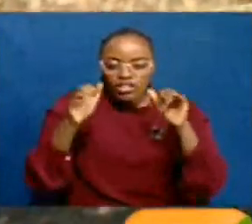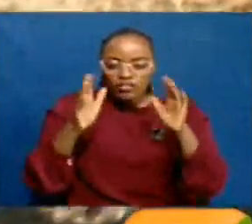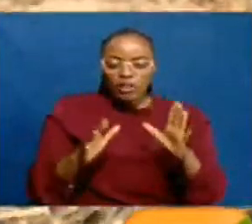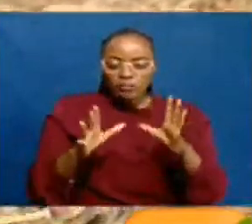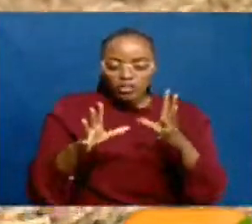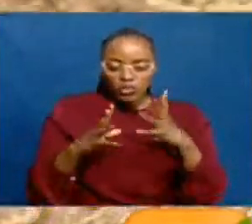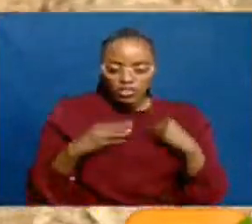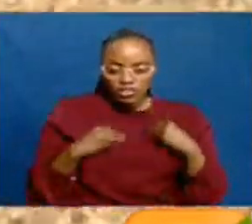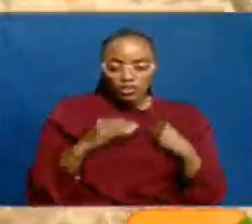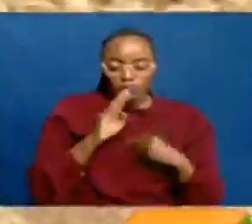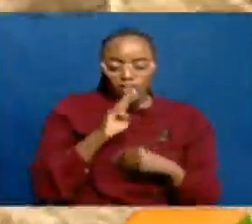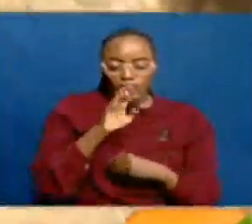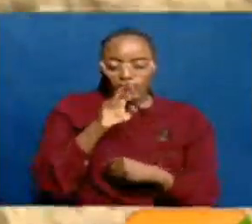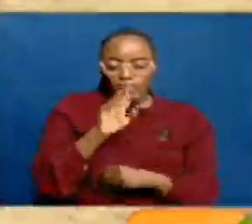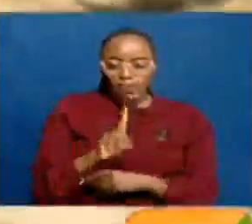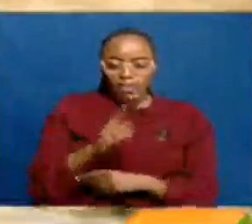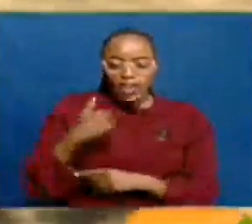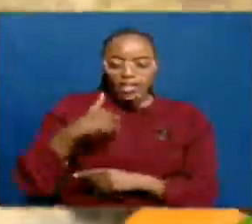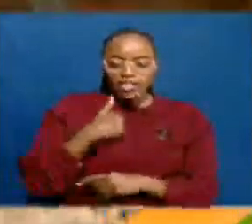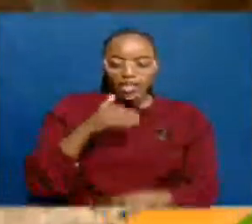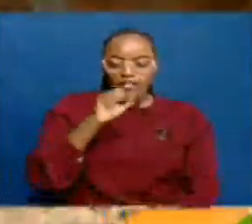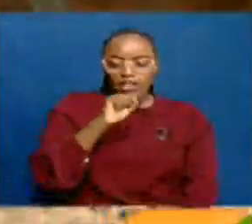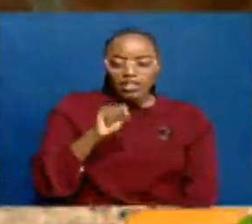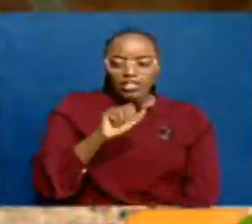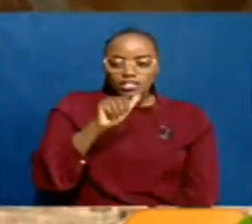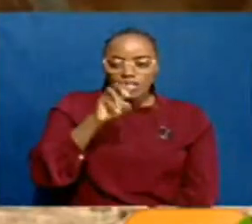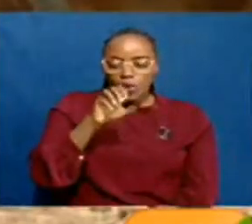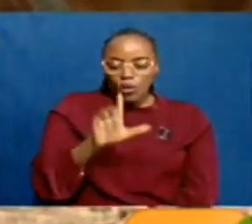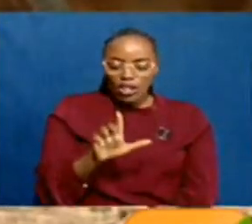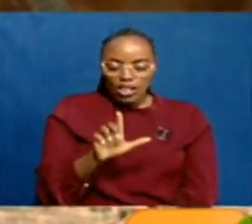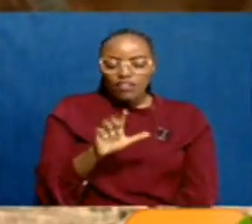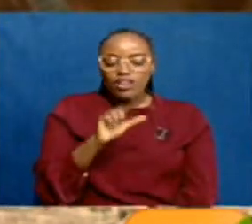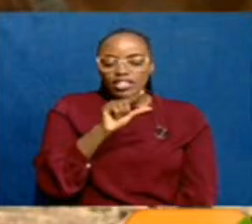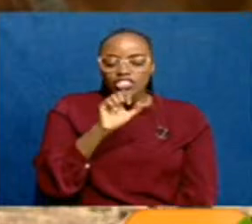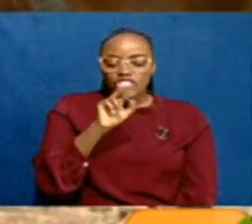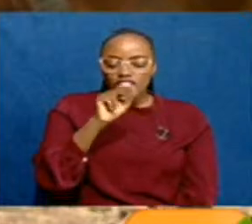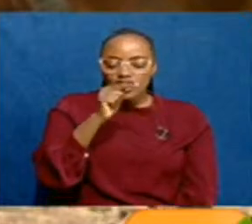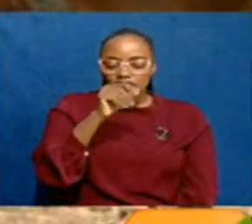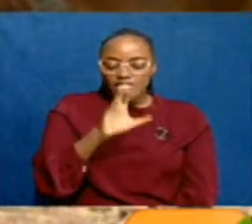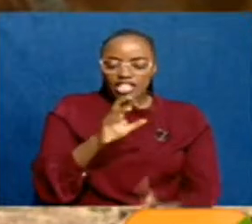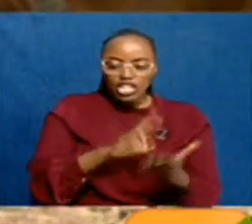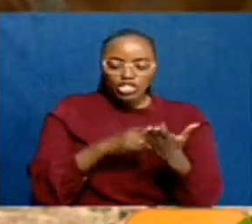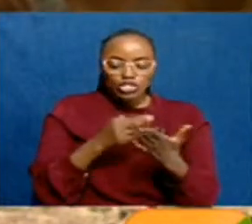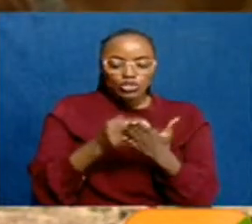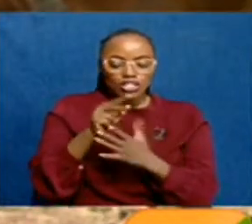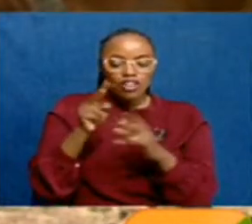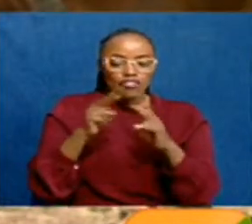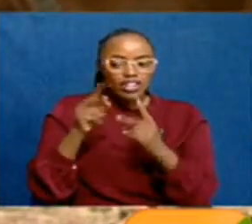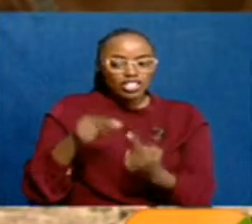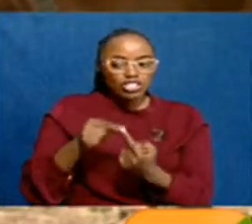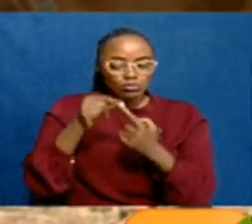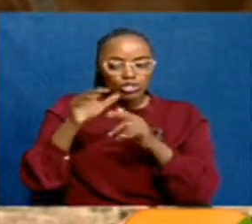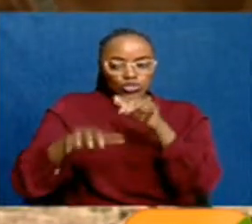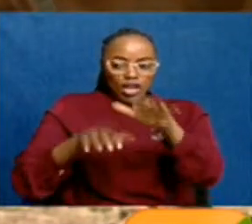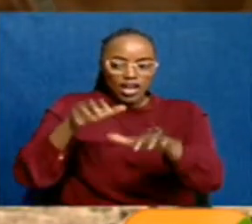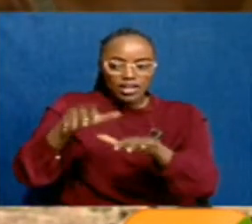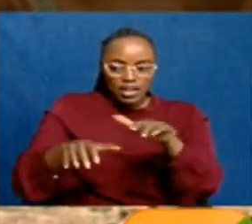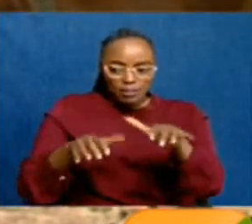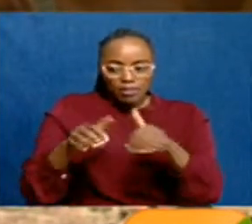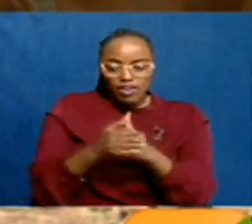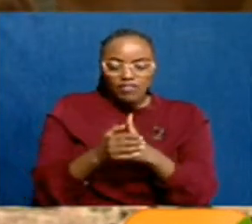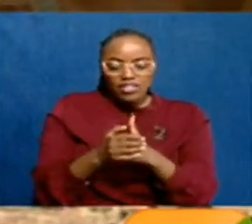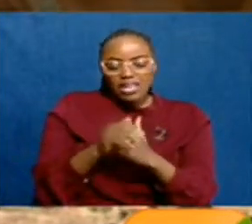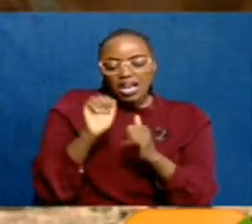the breed. We have the Sahiwal cattle genetic resources. This is a very unique animal, a dual